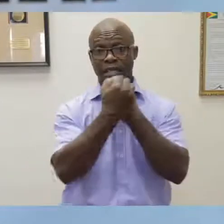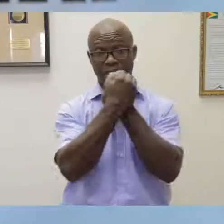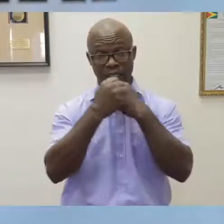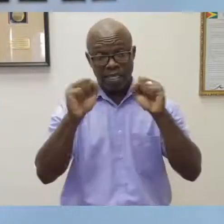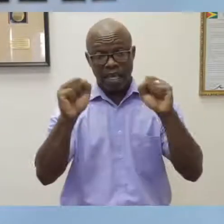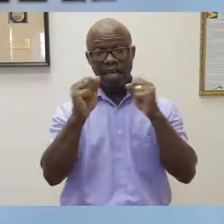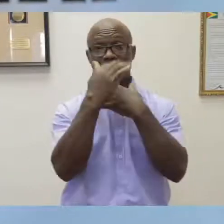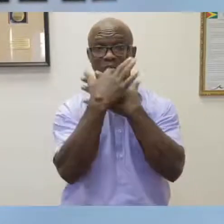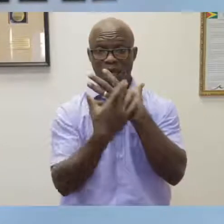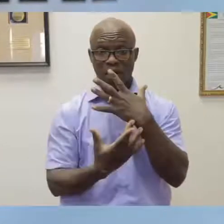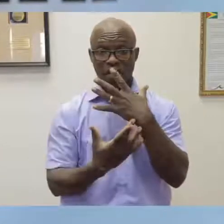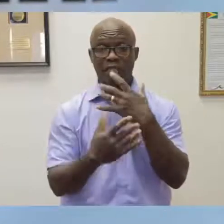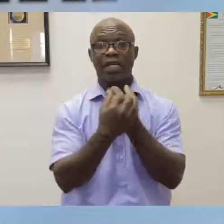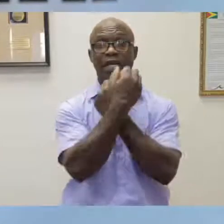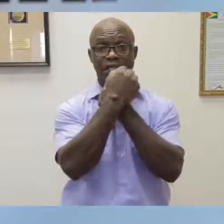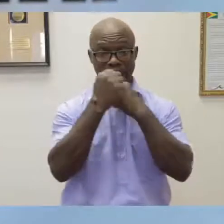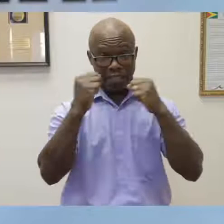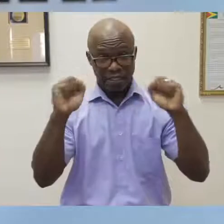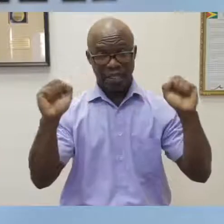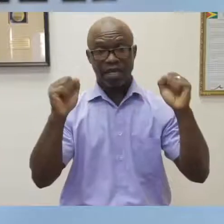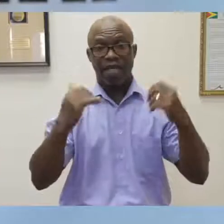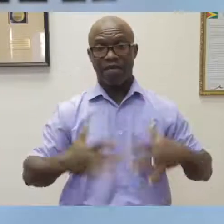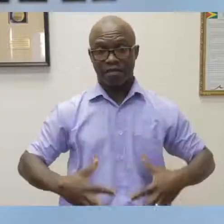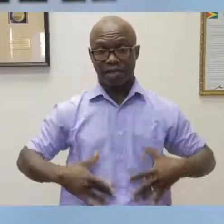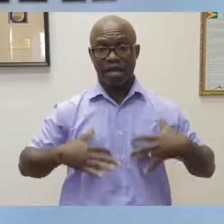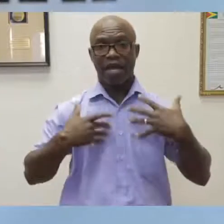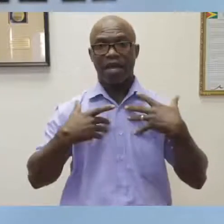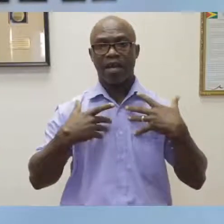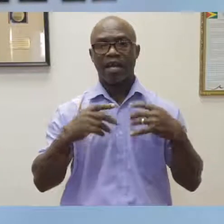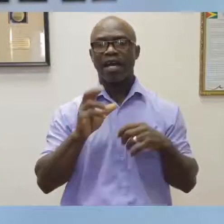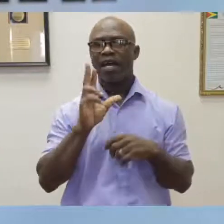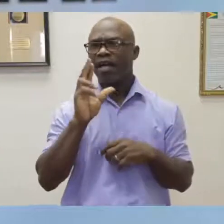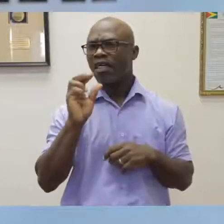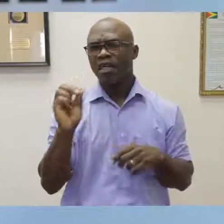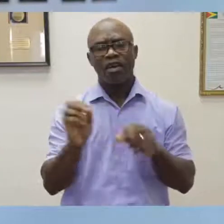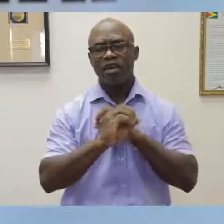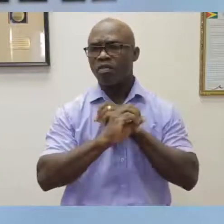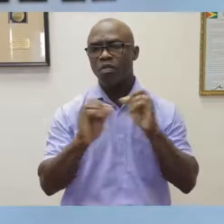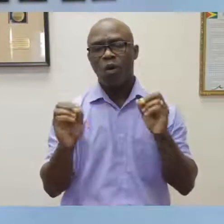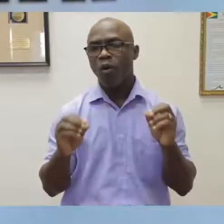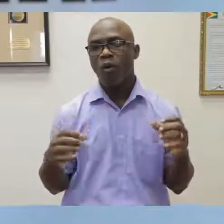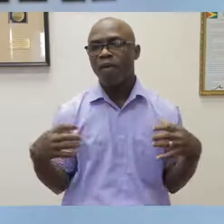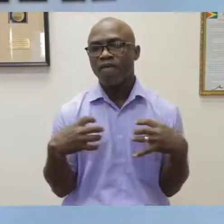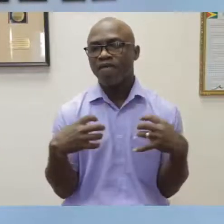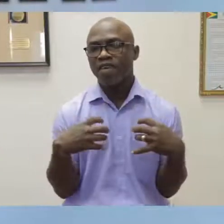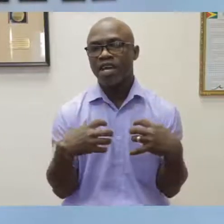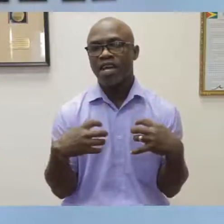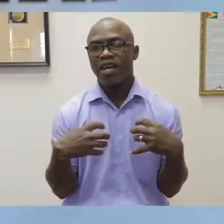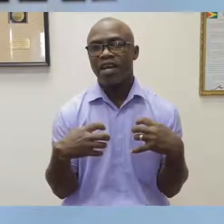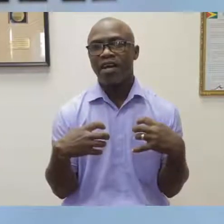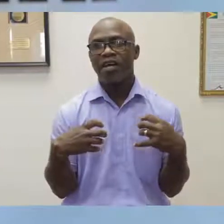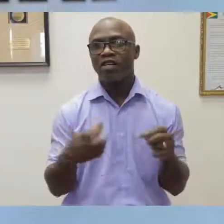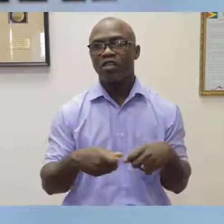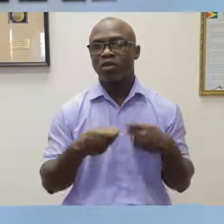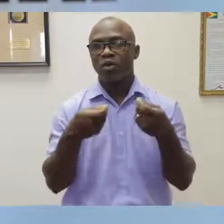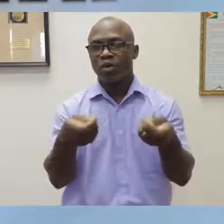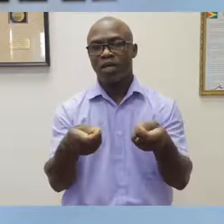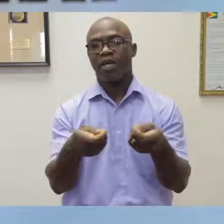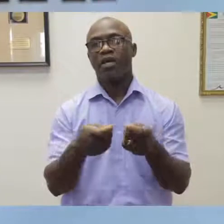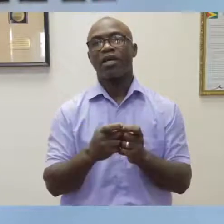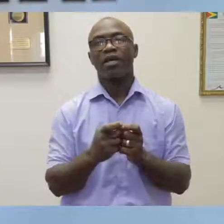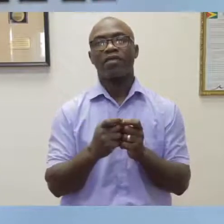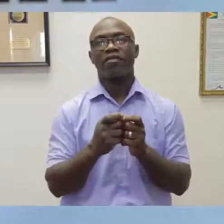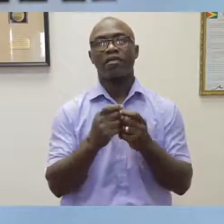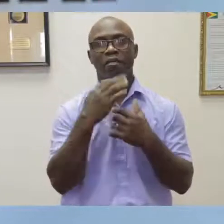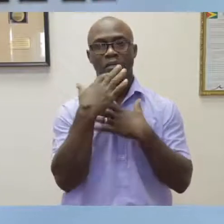there is no fear in donating blood, as all the necessary precautions will be taken